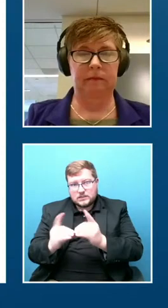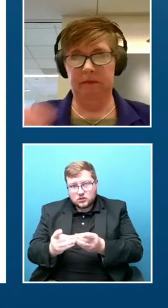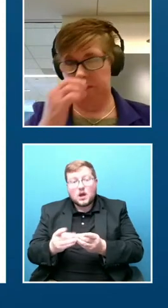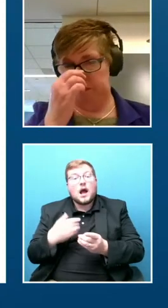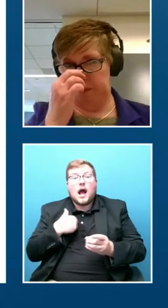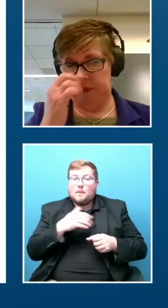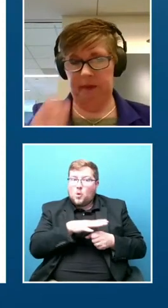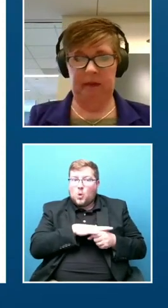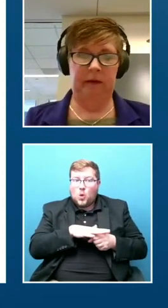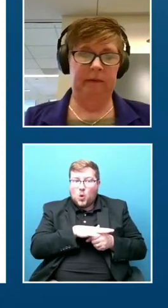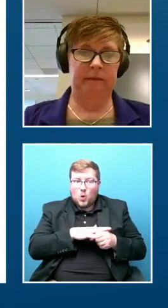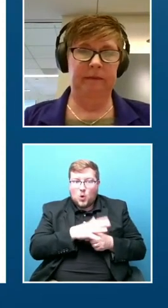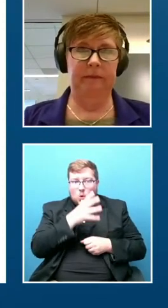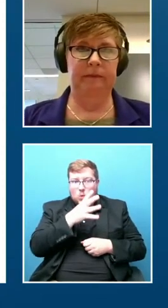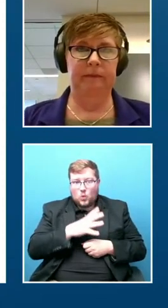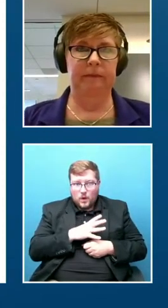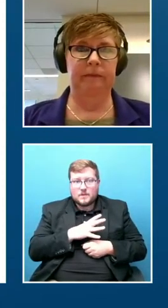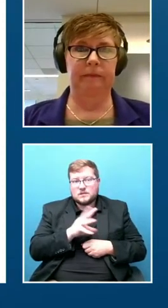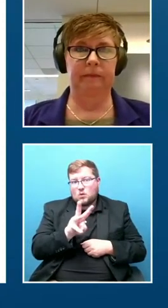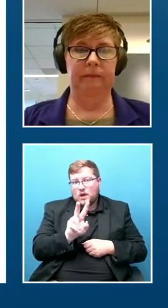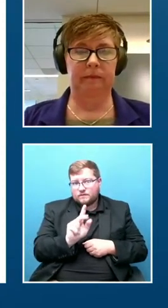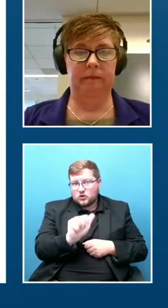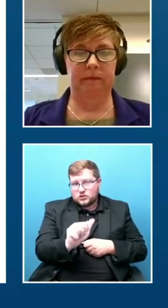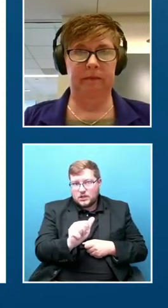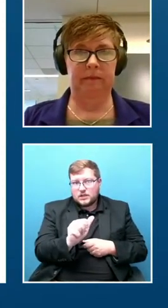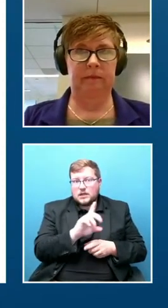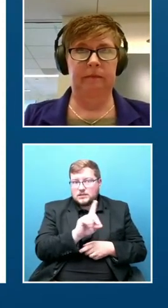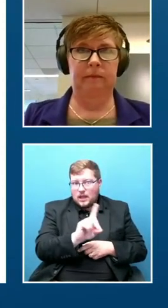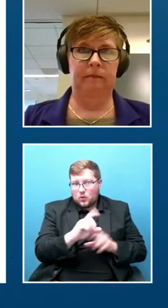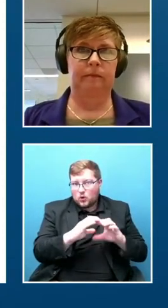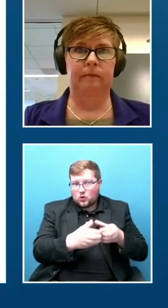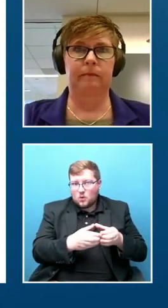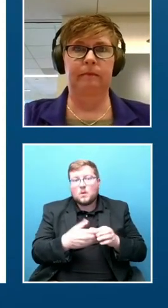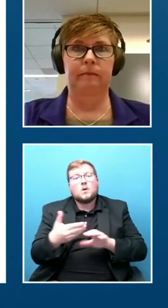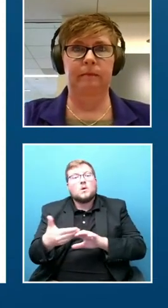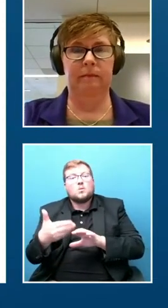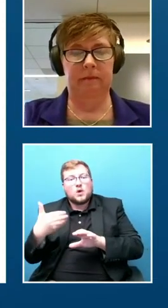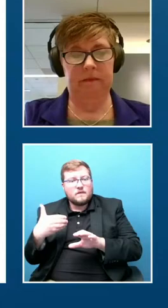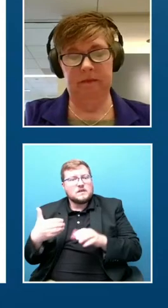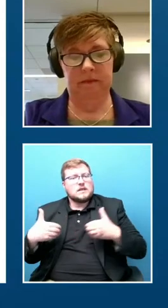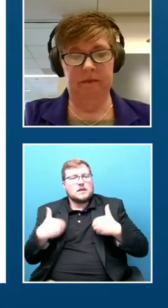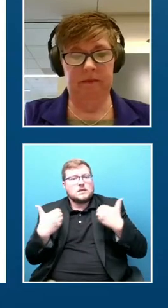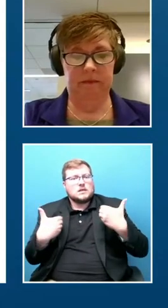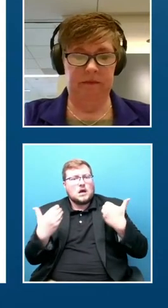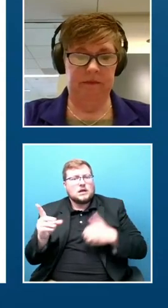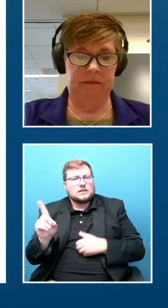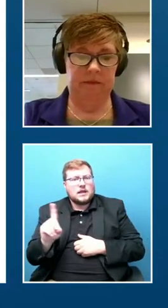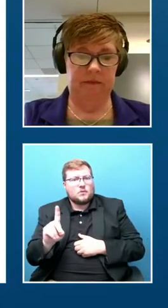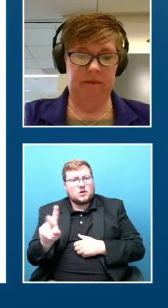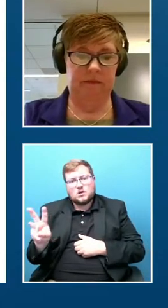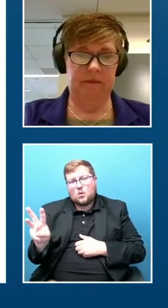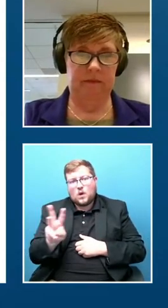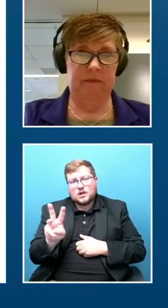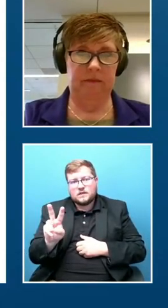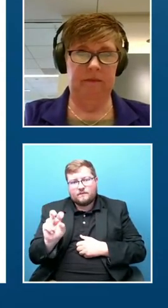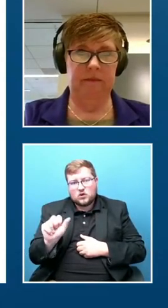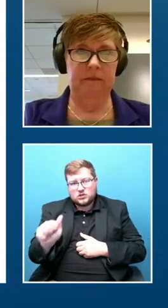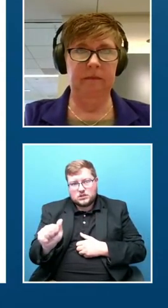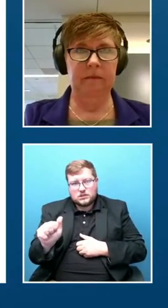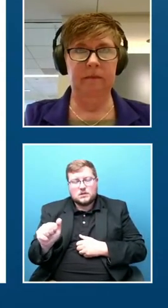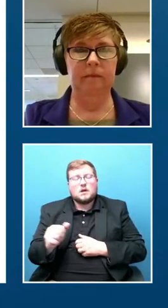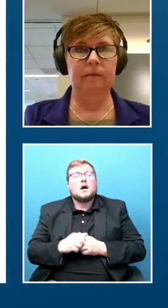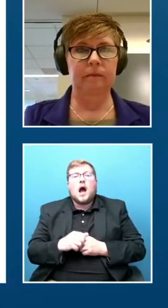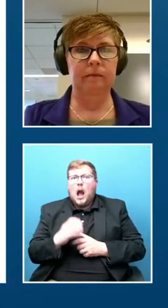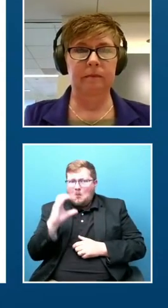Democratic Women's Group in Lewis County and also was a previous member of the Young Democrats in Lewis County. I have searched my email